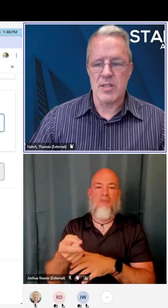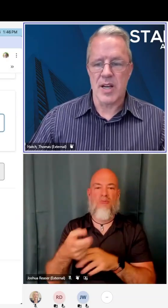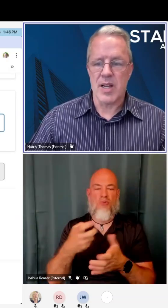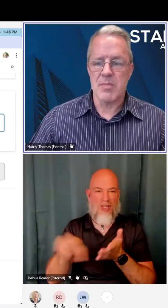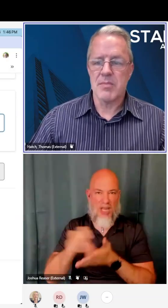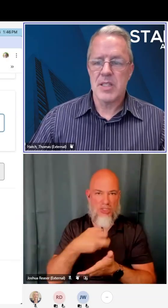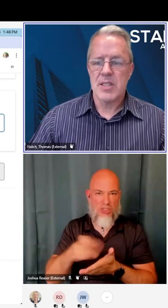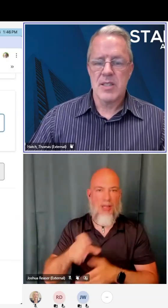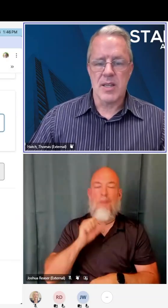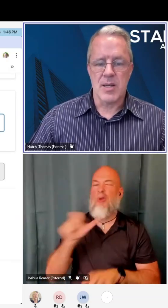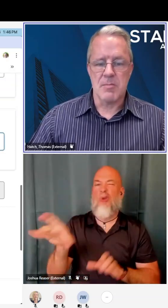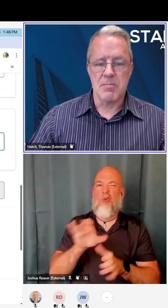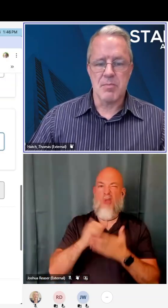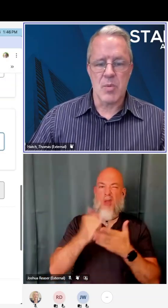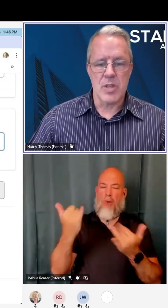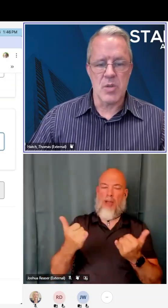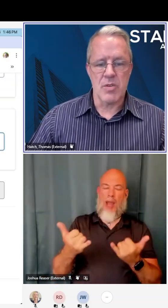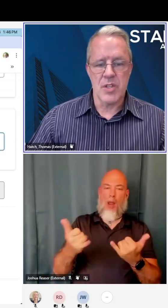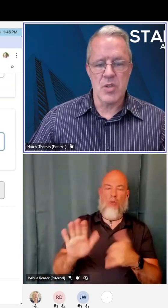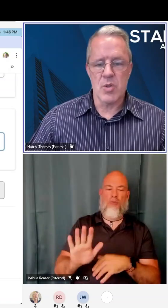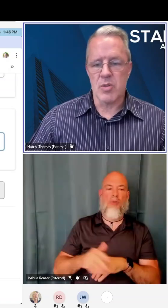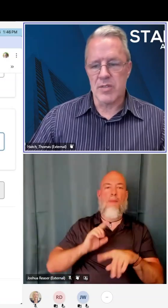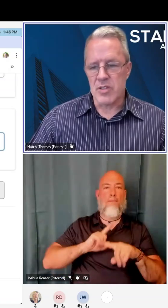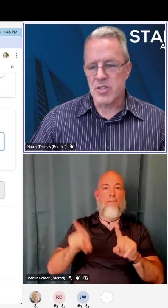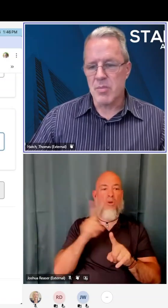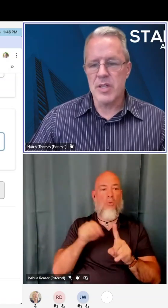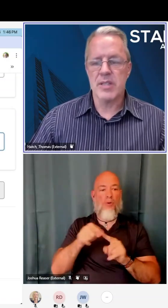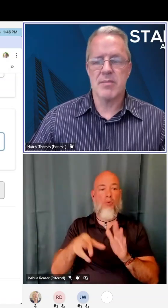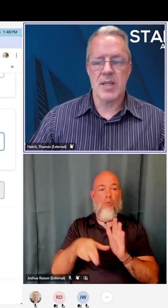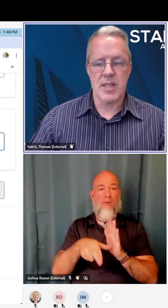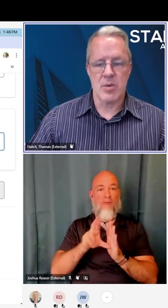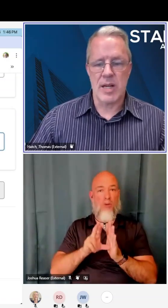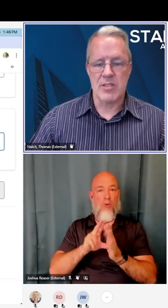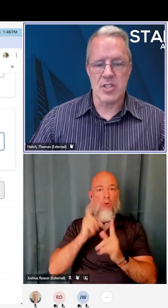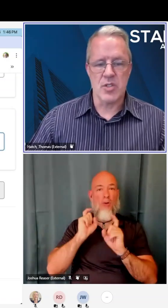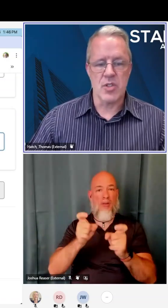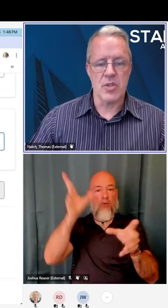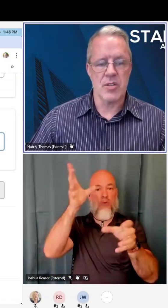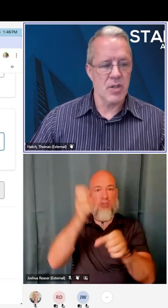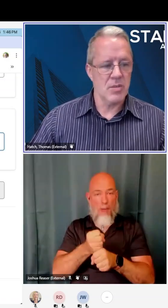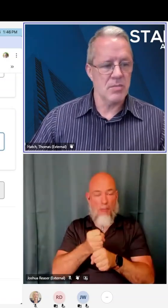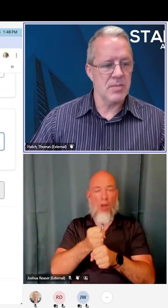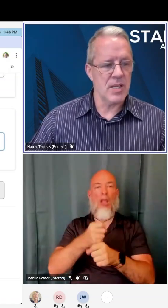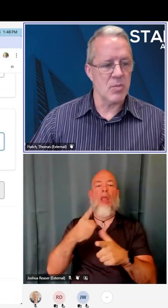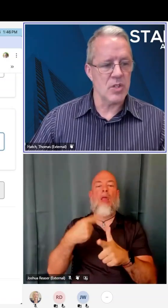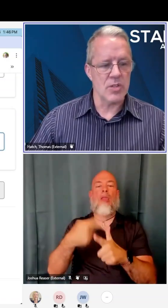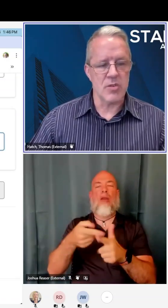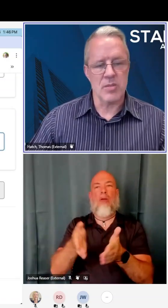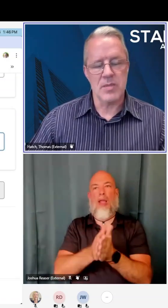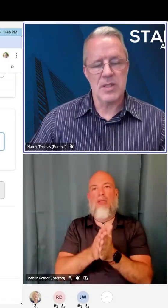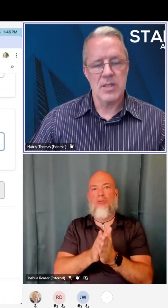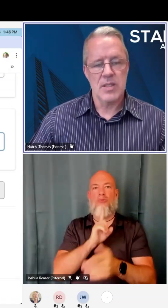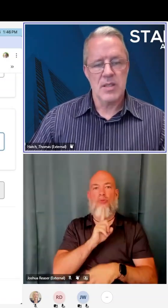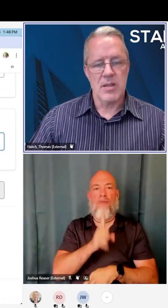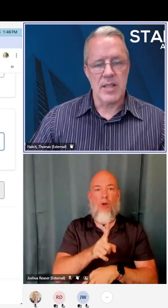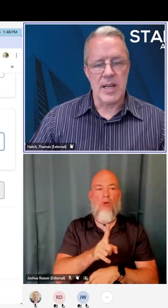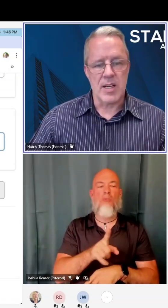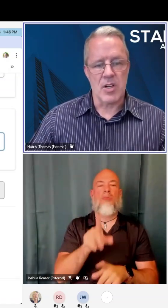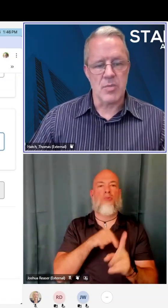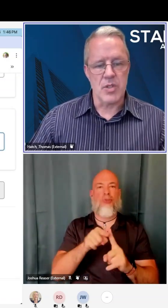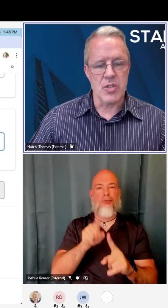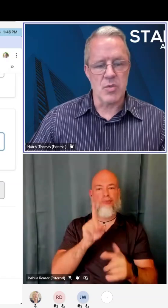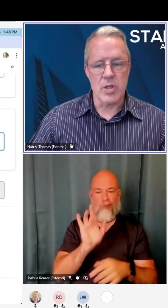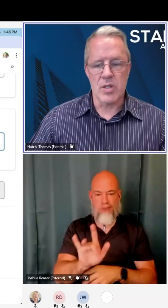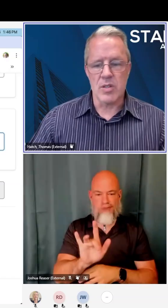at this point in time. But when you review, it will give you a summary, and then it will ask you to confirm. And when you confirm, then